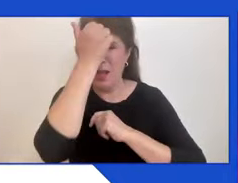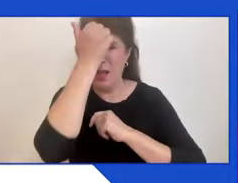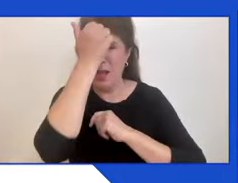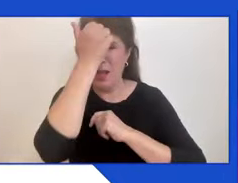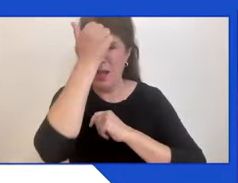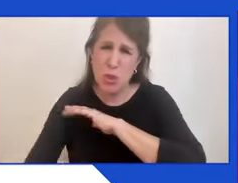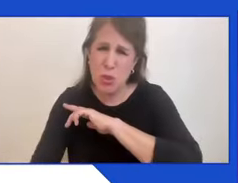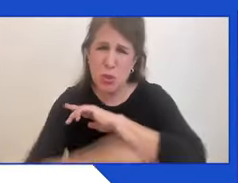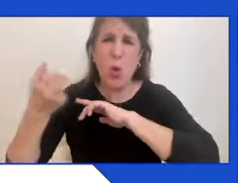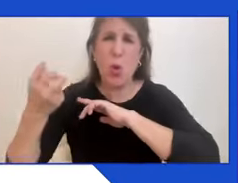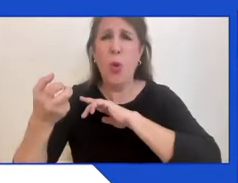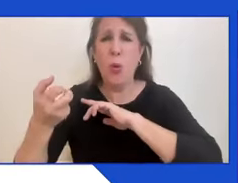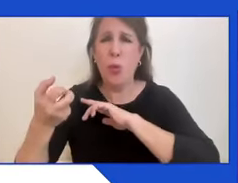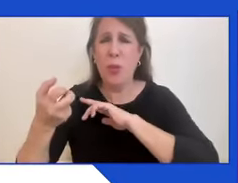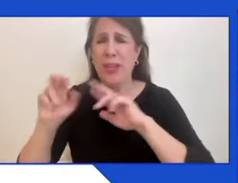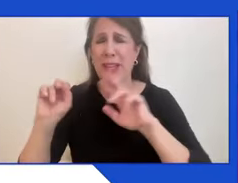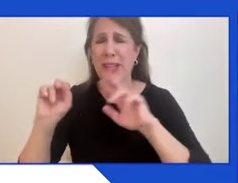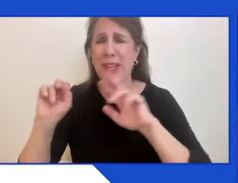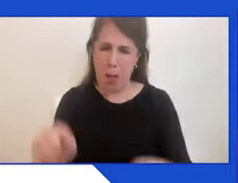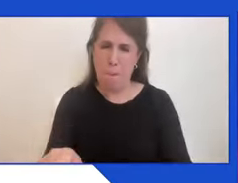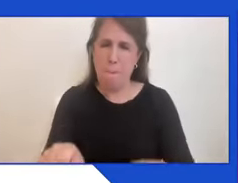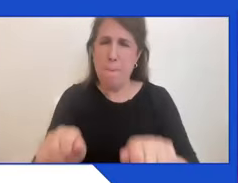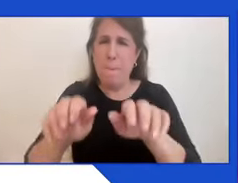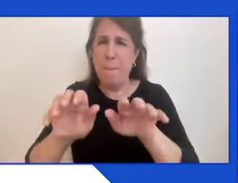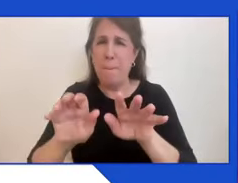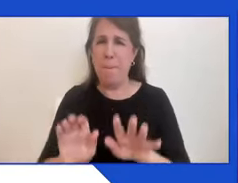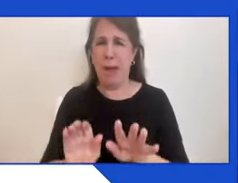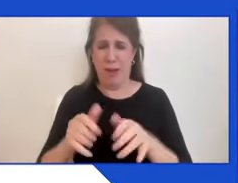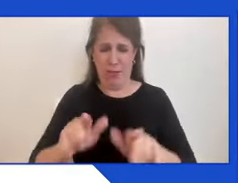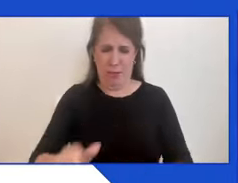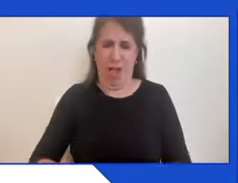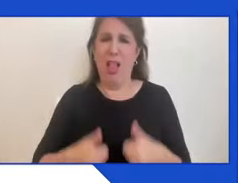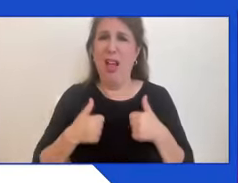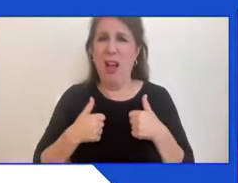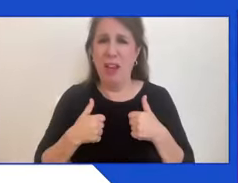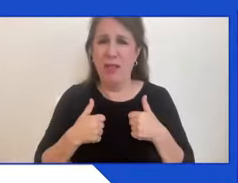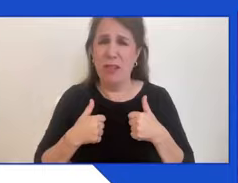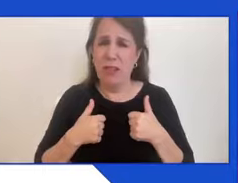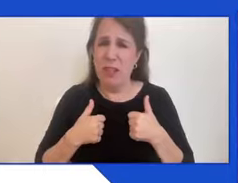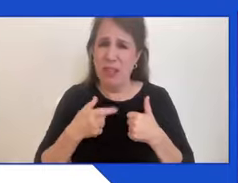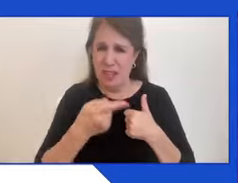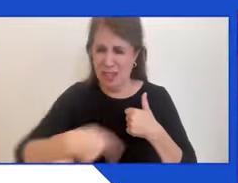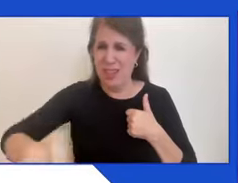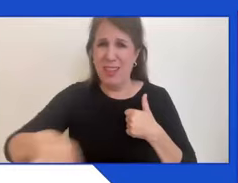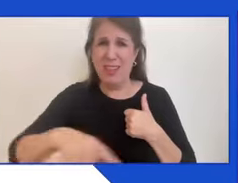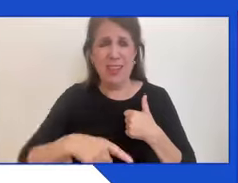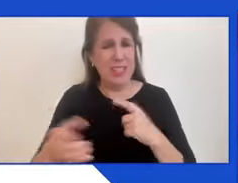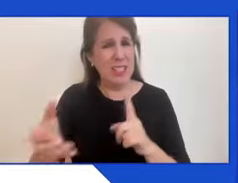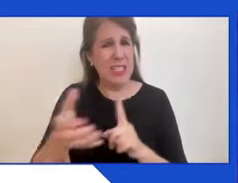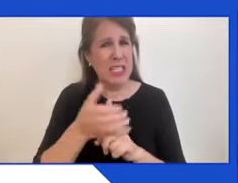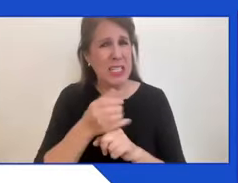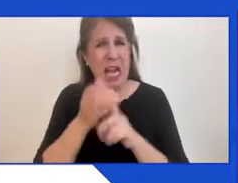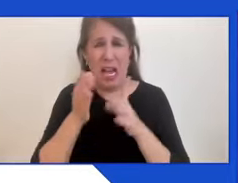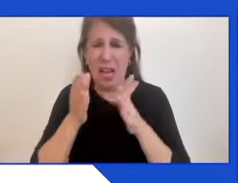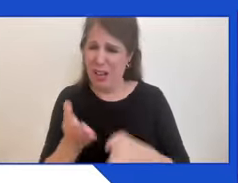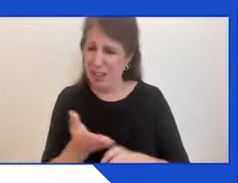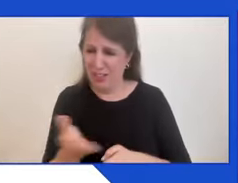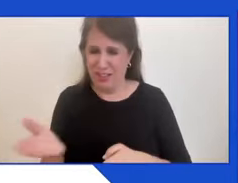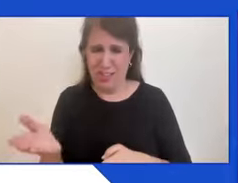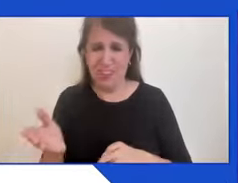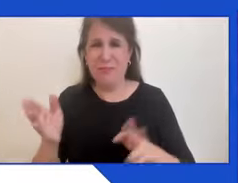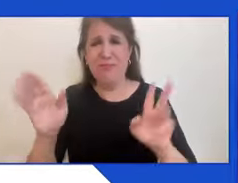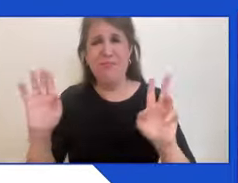buried alive? These children of God range in age